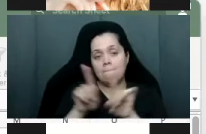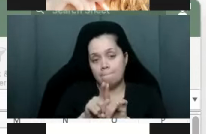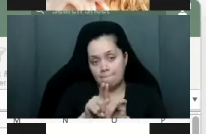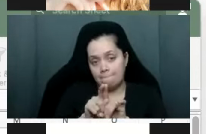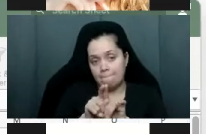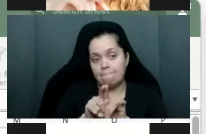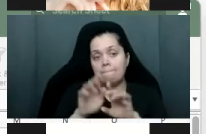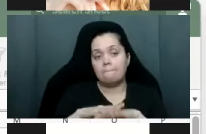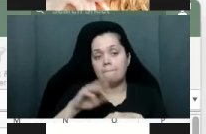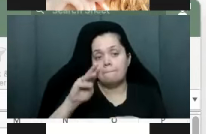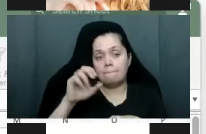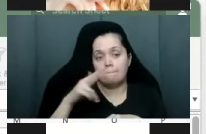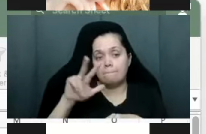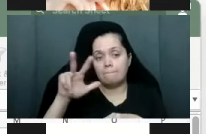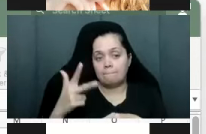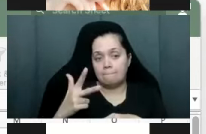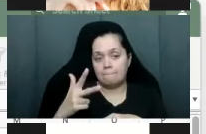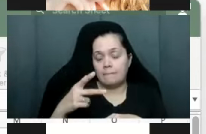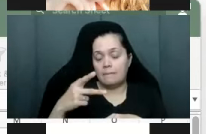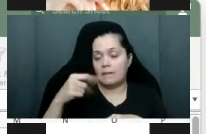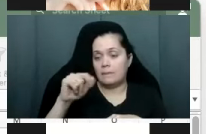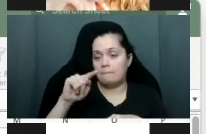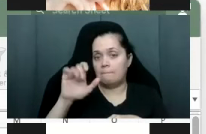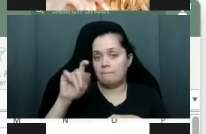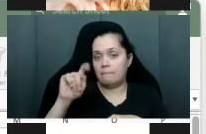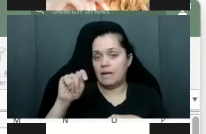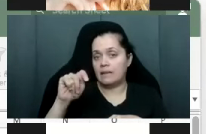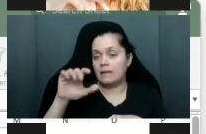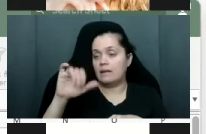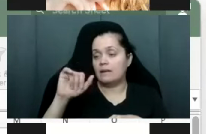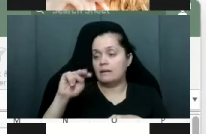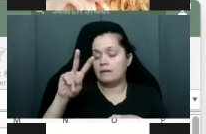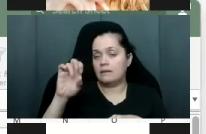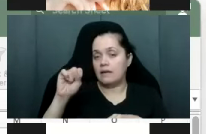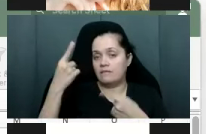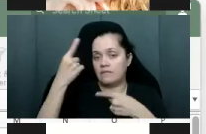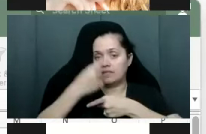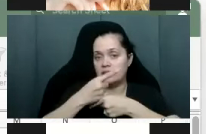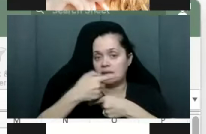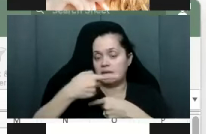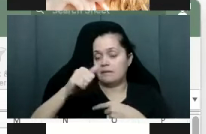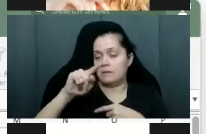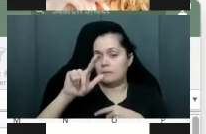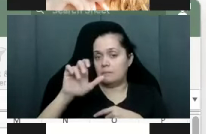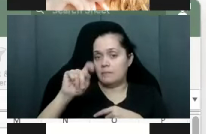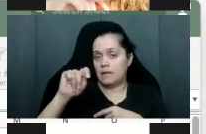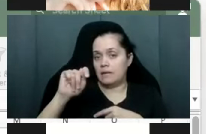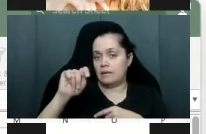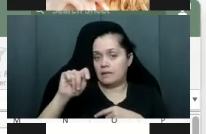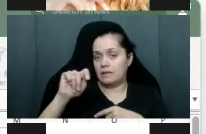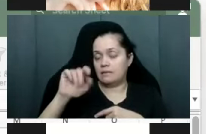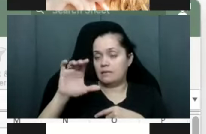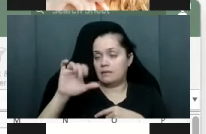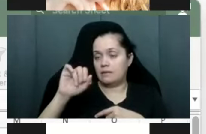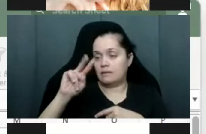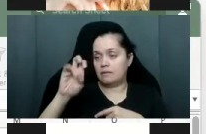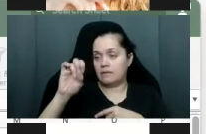on March 3rd, Padlet Canvas Day. Padlet Canvas Day. So for